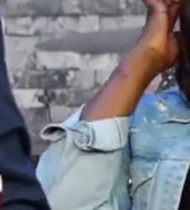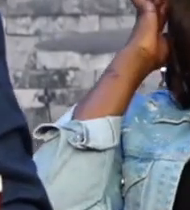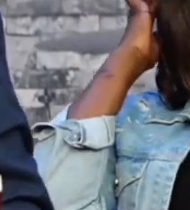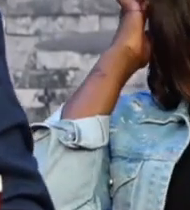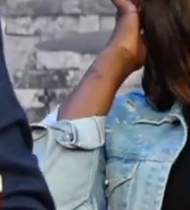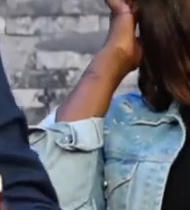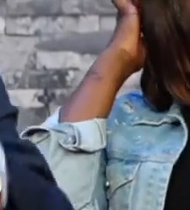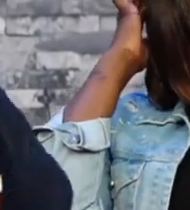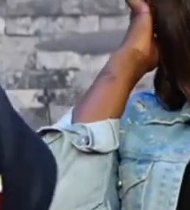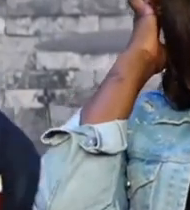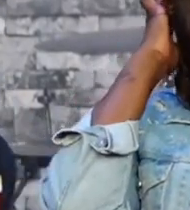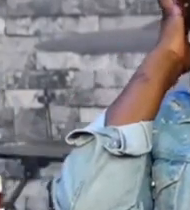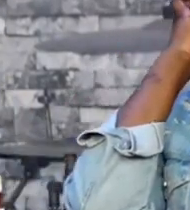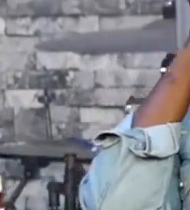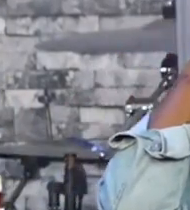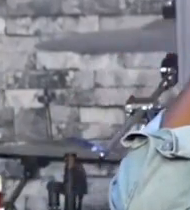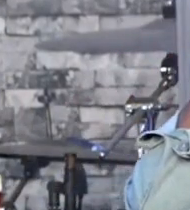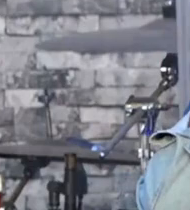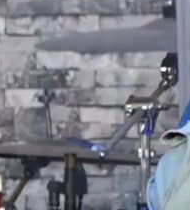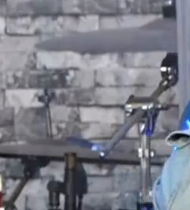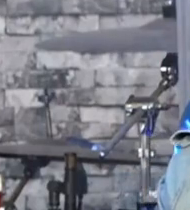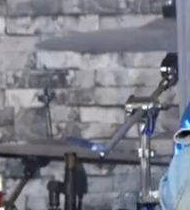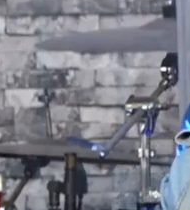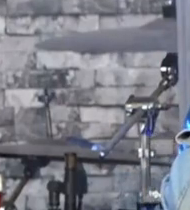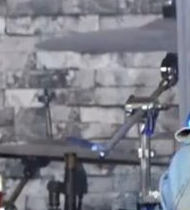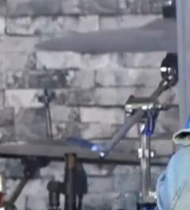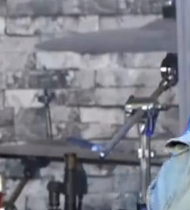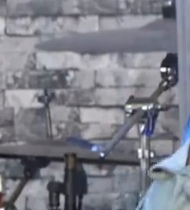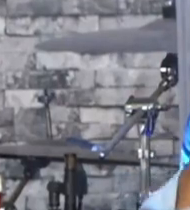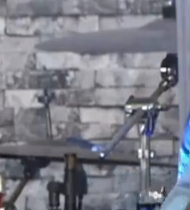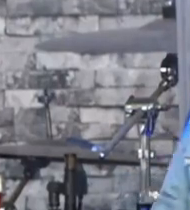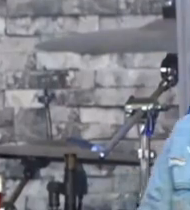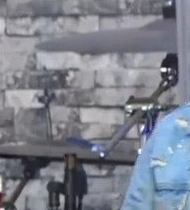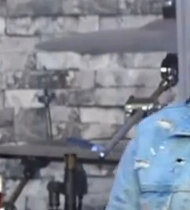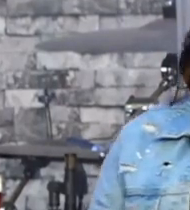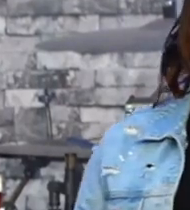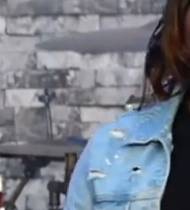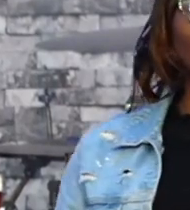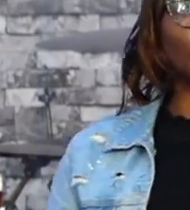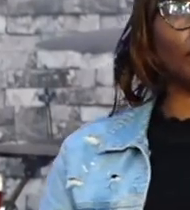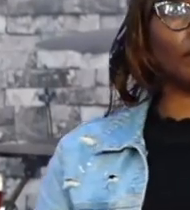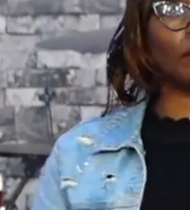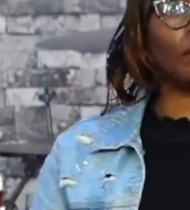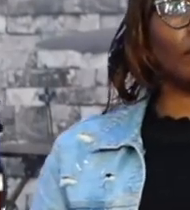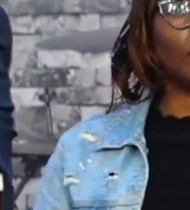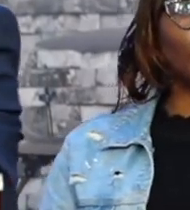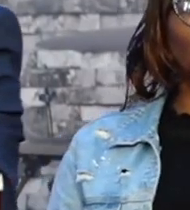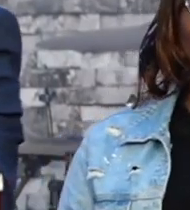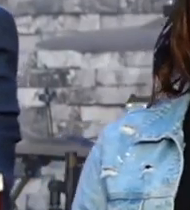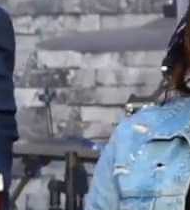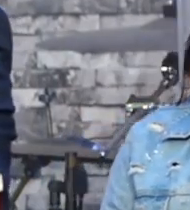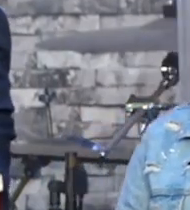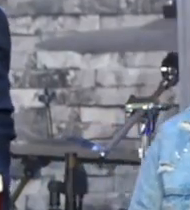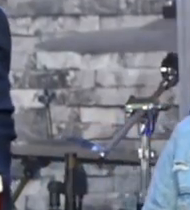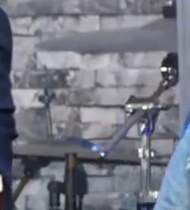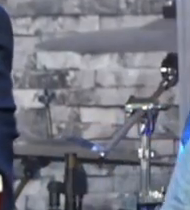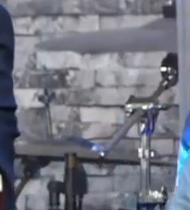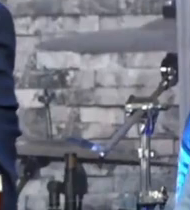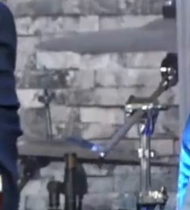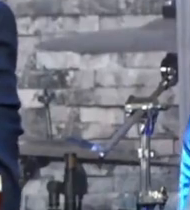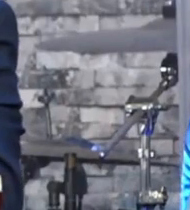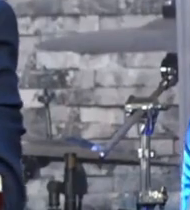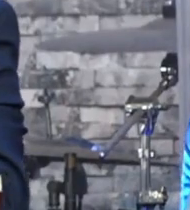Na ujue nini? Jesus knows your life. Yesu anajua maisha yako. He knows everything that you are going through. Anajua kila kitu